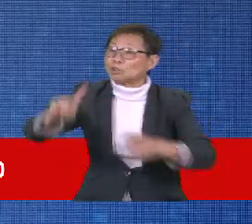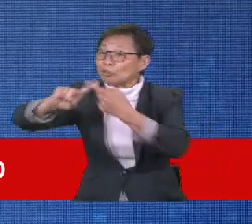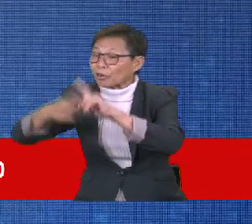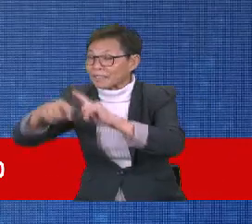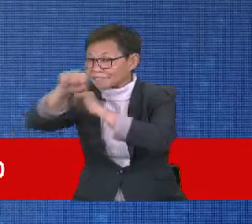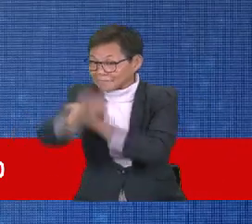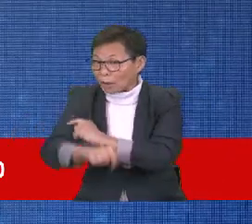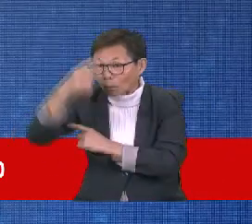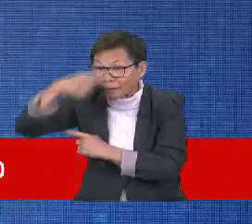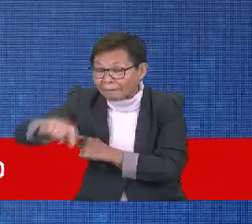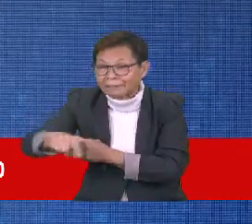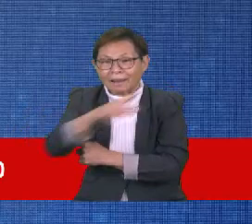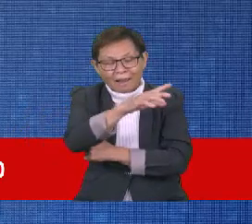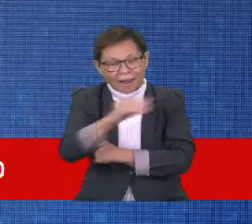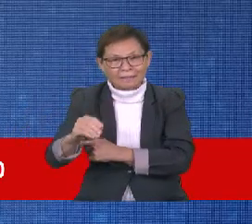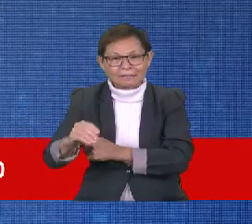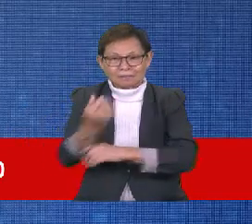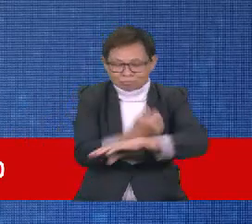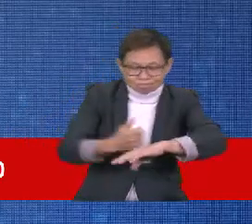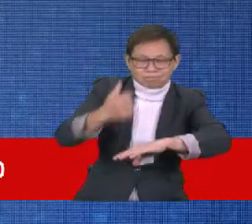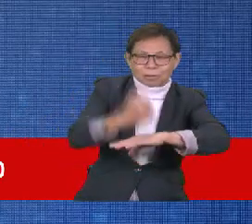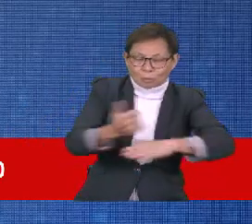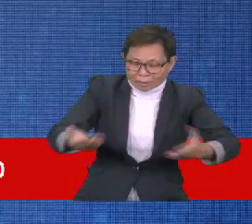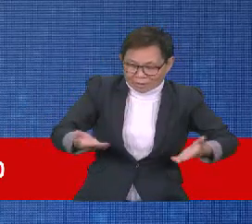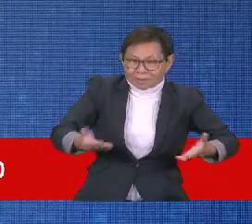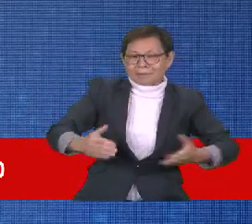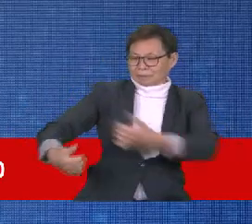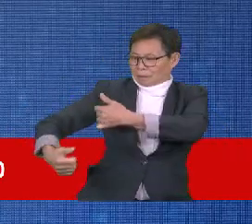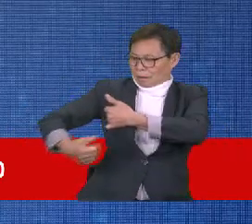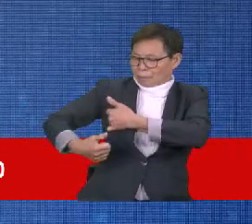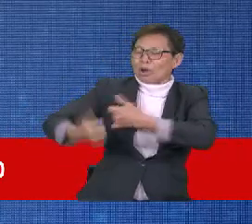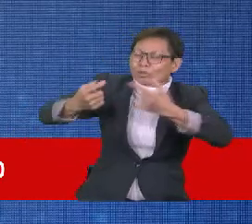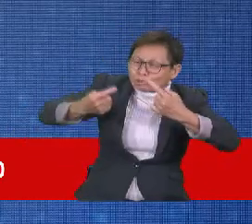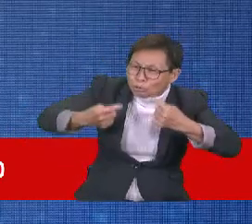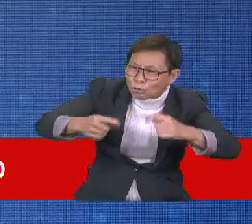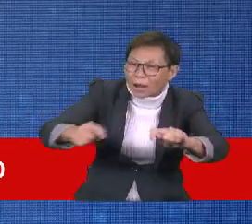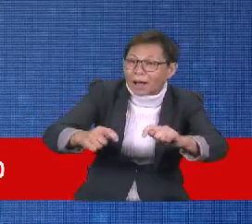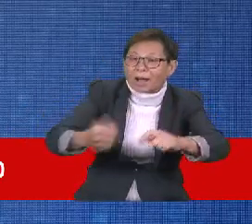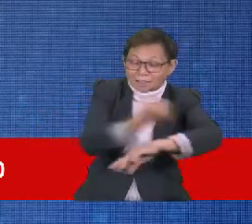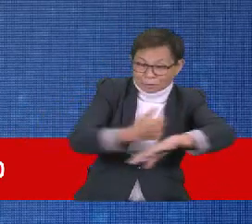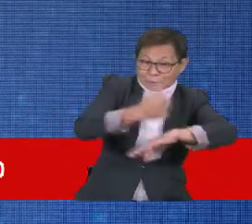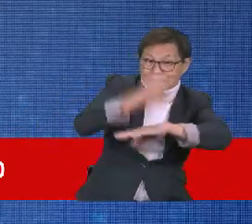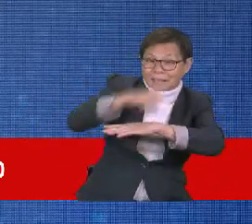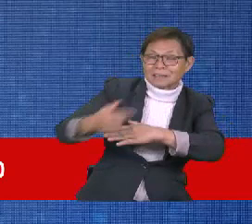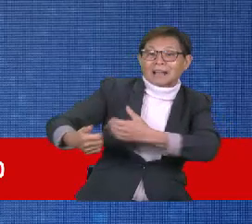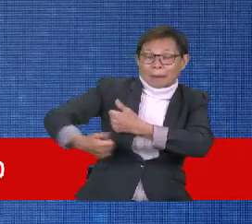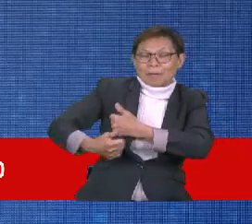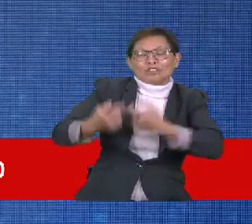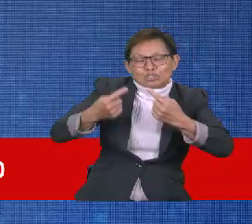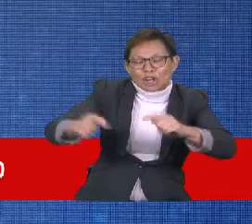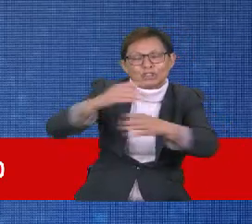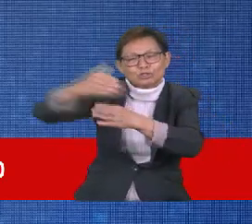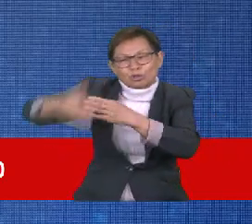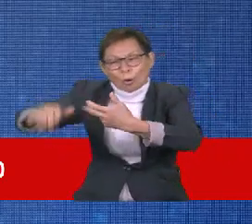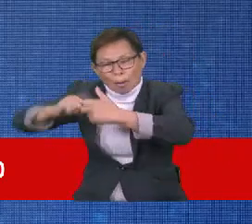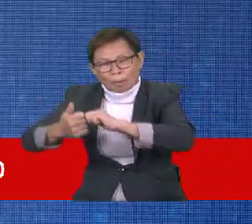south, and the establishment here, particularly the army, to try to resolve this issue